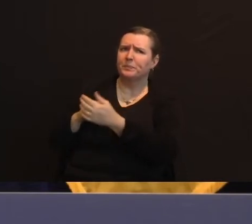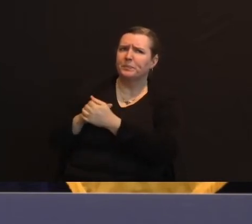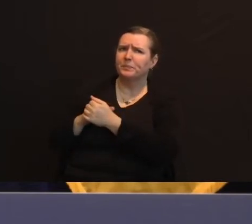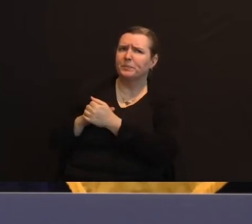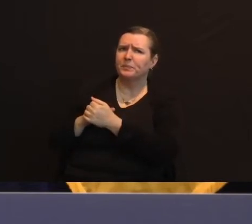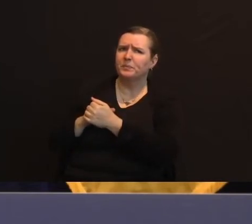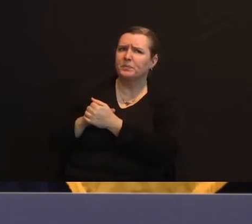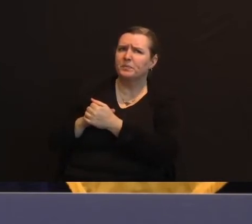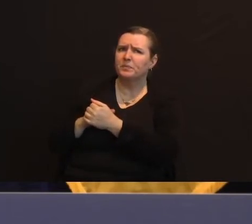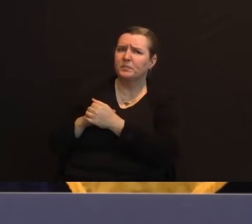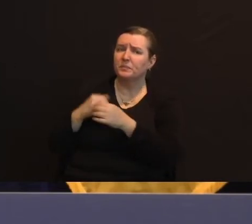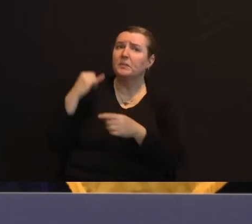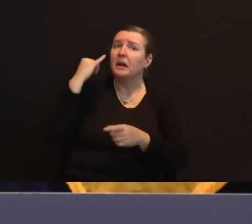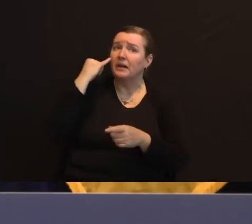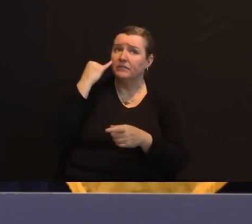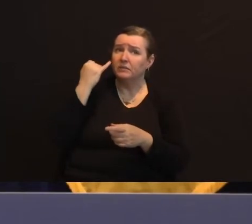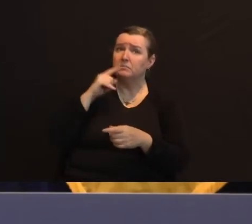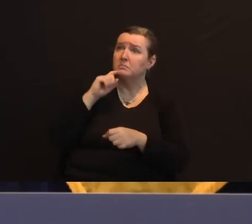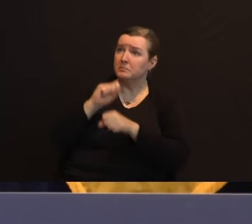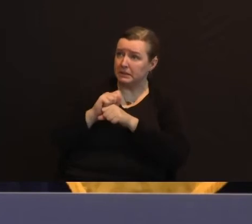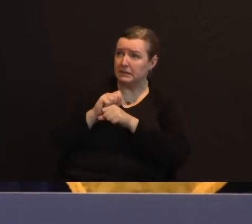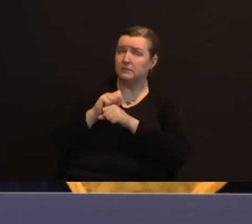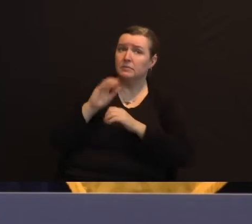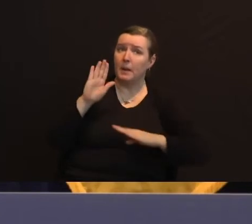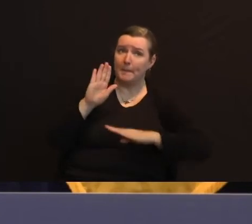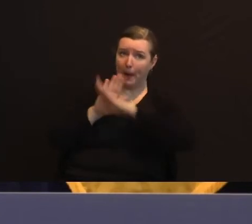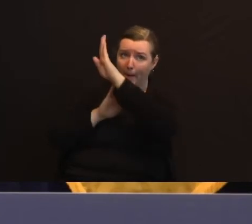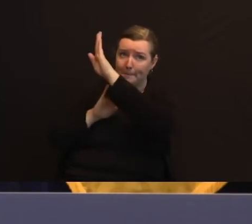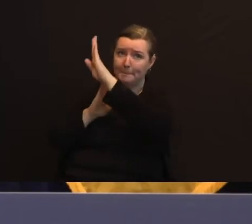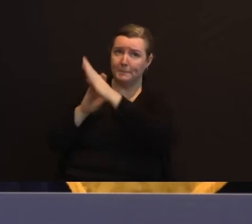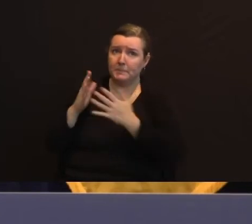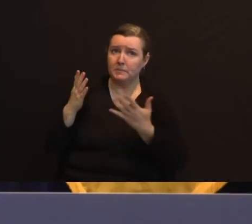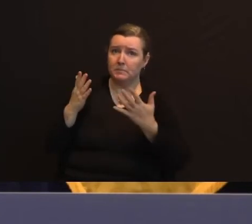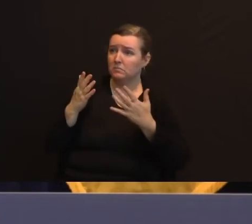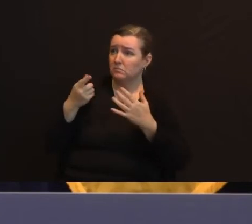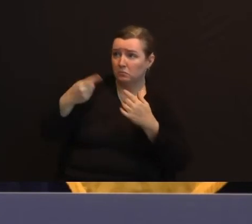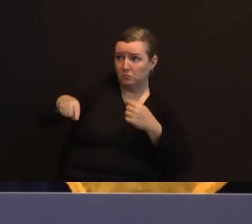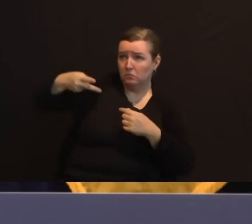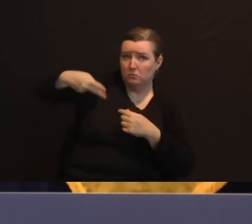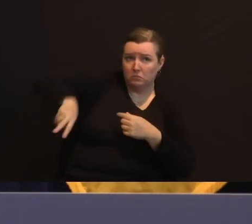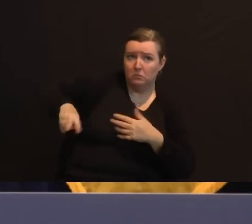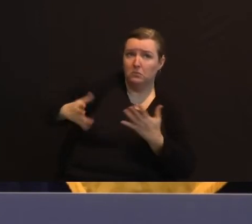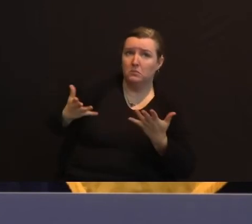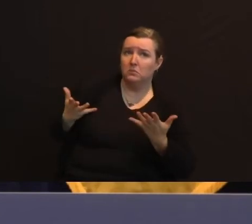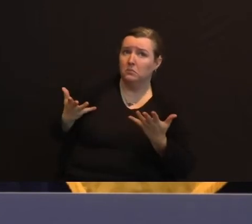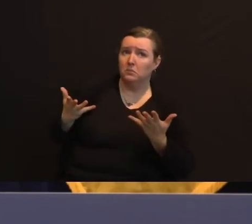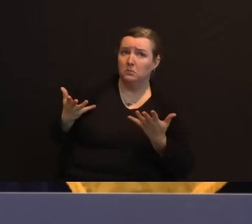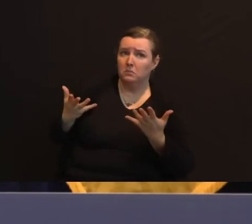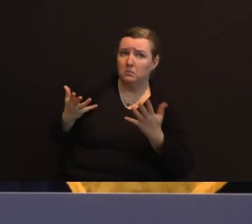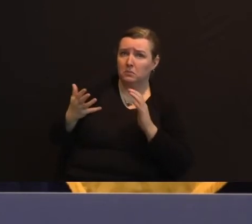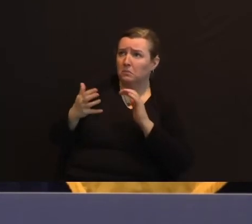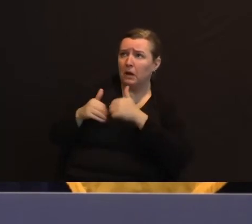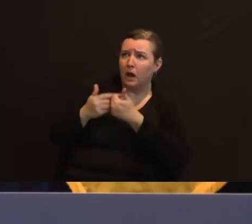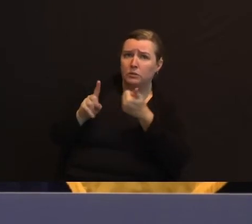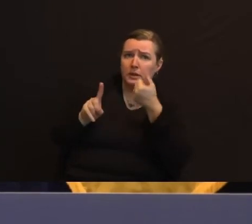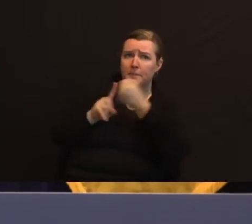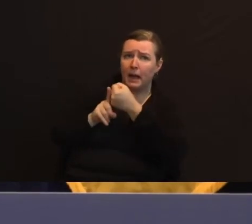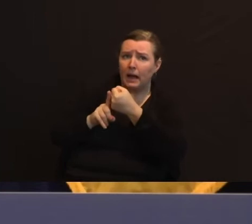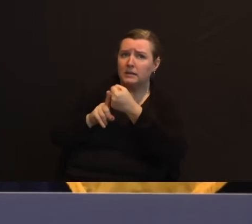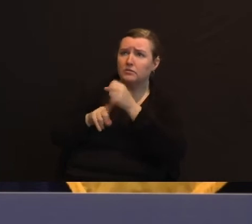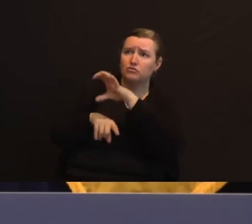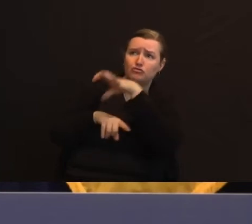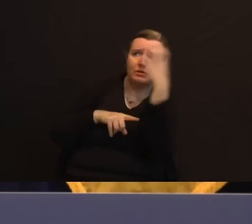If we do wind up seeing a big spike in the next week or two, how might this affect the upcoming Christmas, Hanukkah,